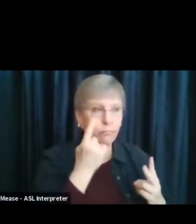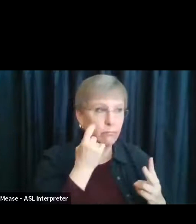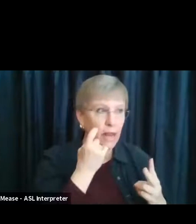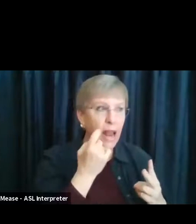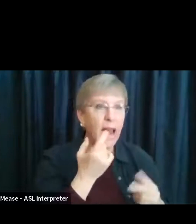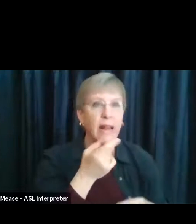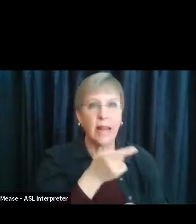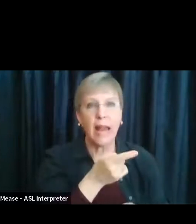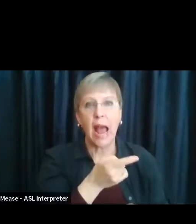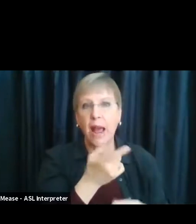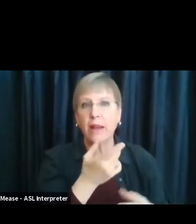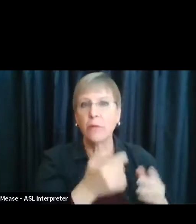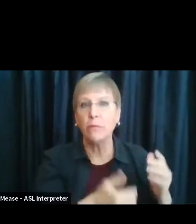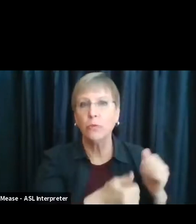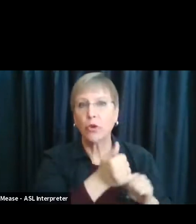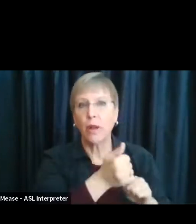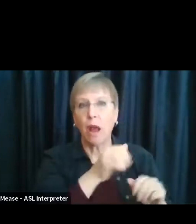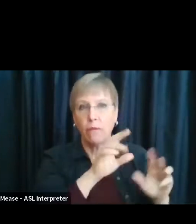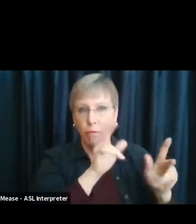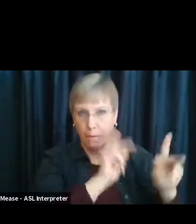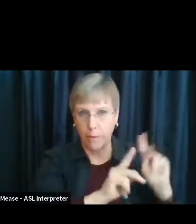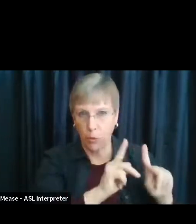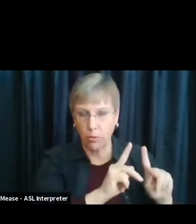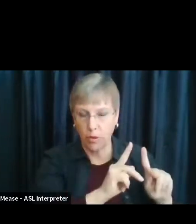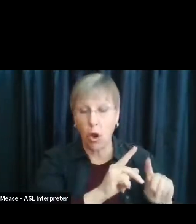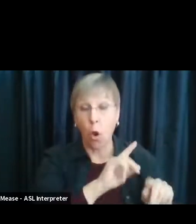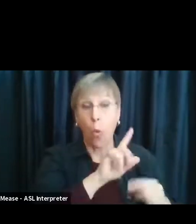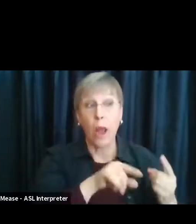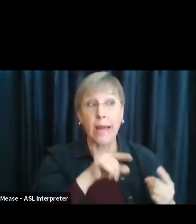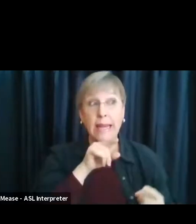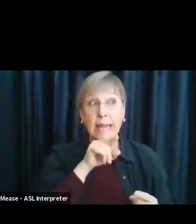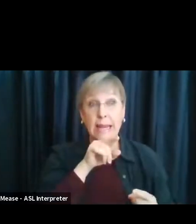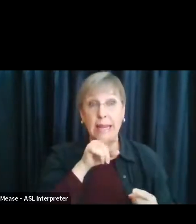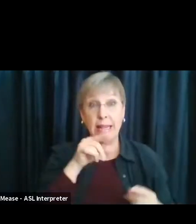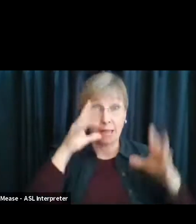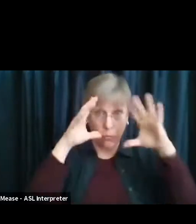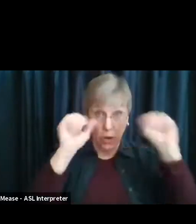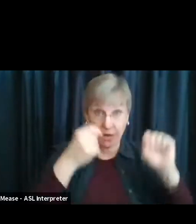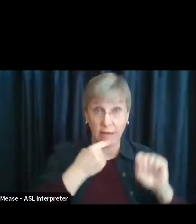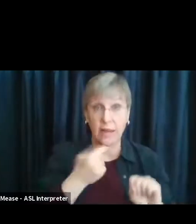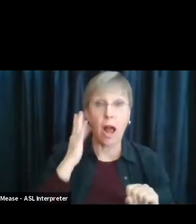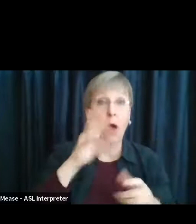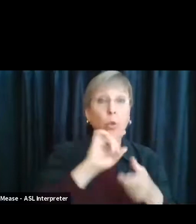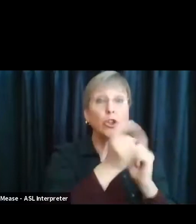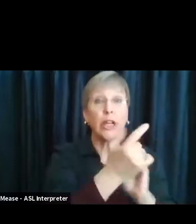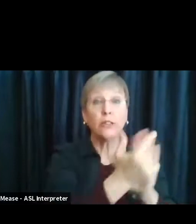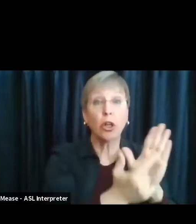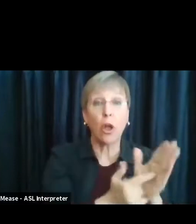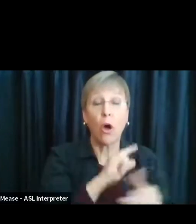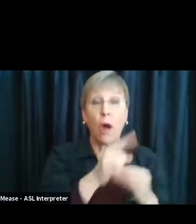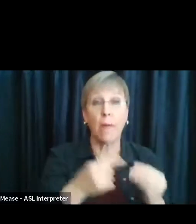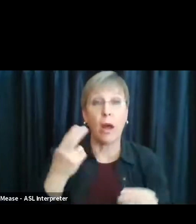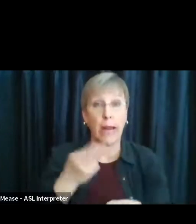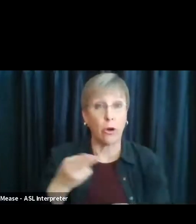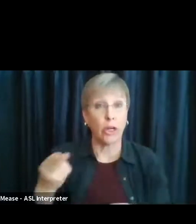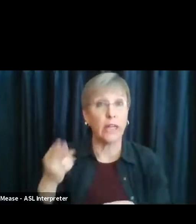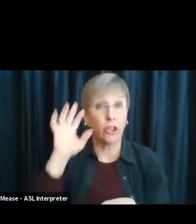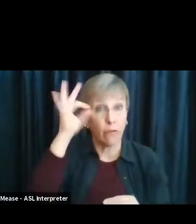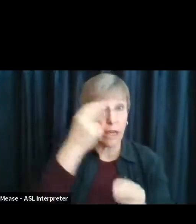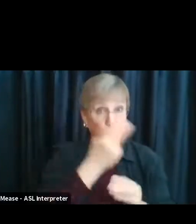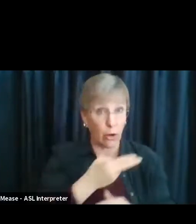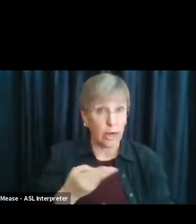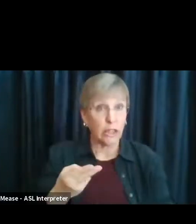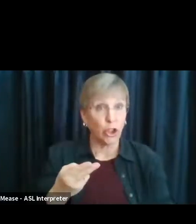parliament. So obviously when he said, I'm going to change the law about heritage, the French